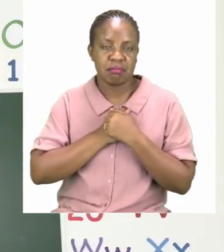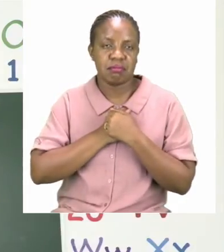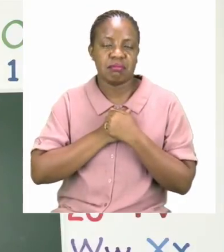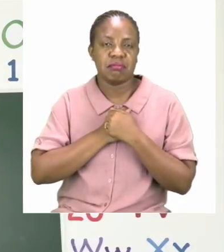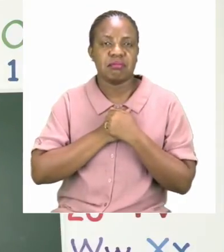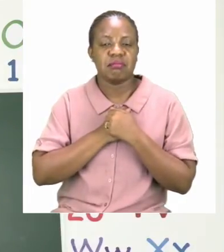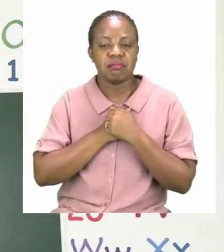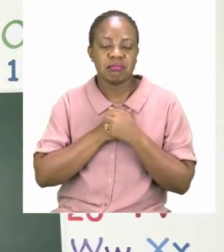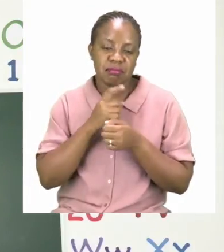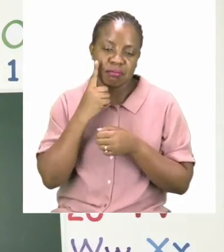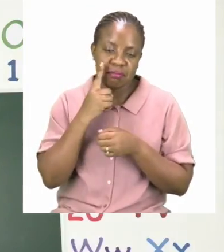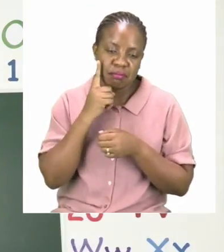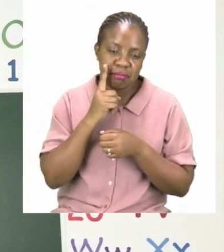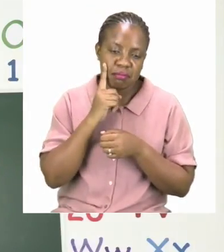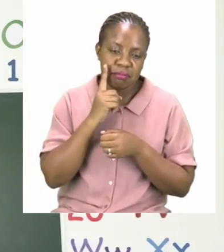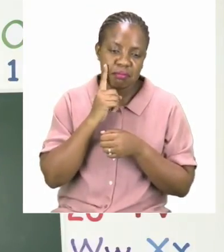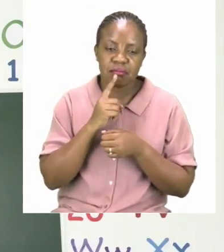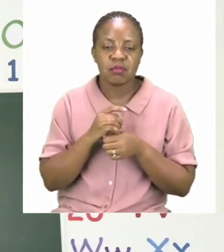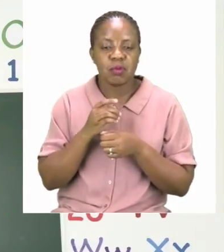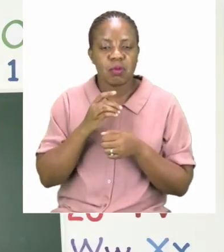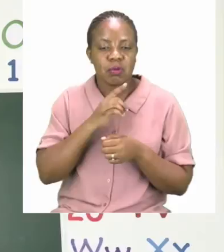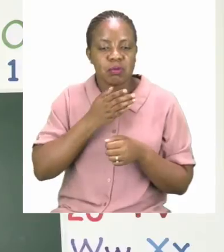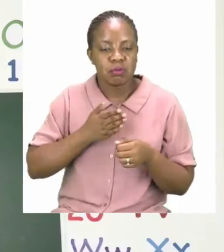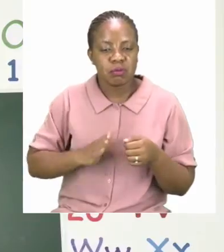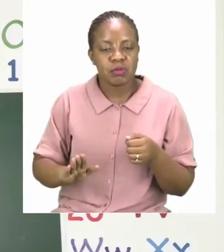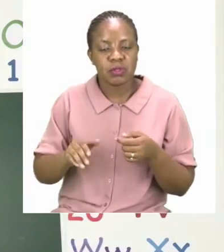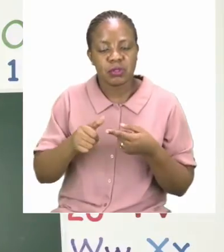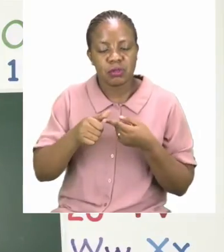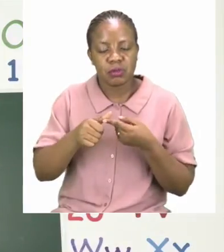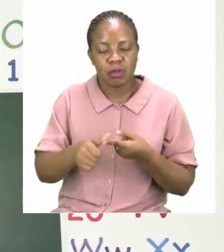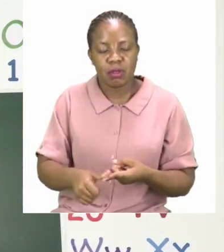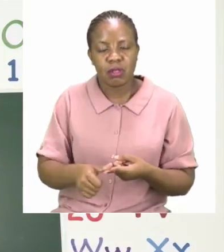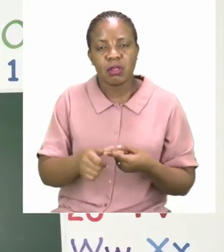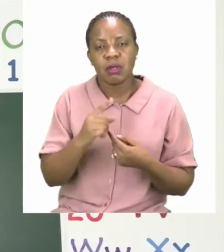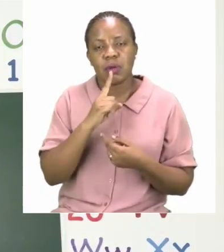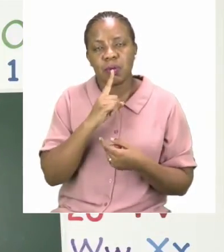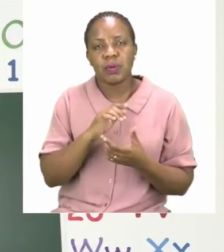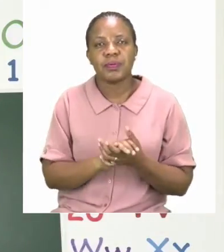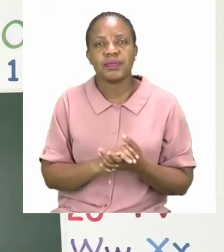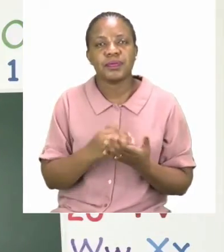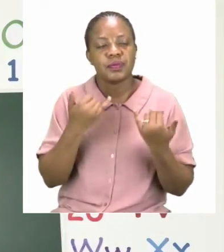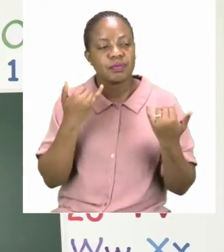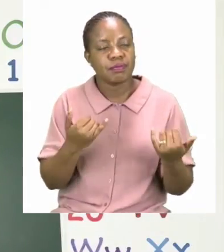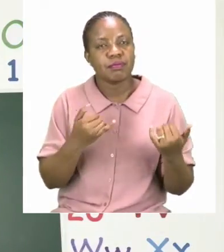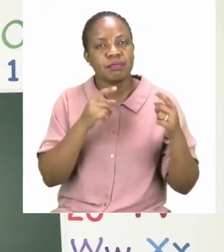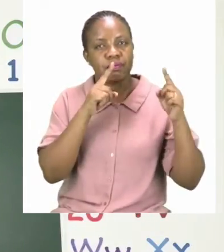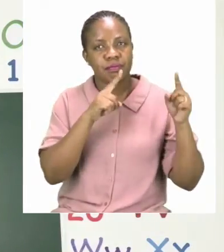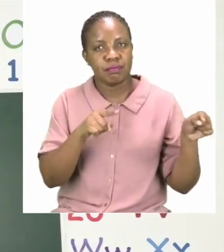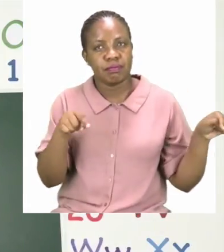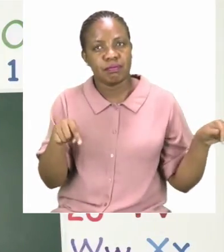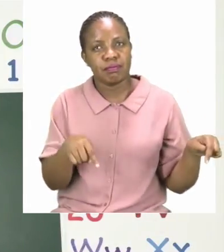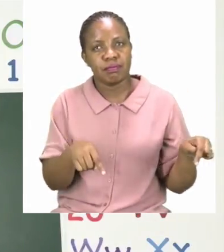very carefully. Now I have our emblem on the board and I have already cut out